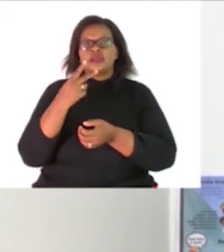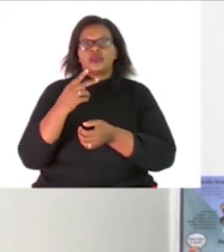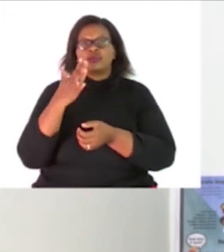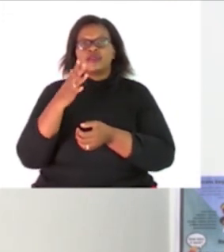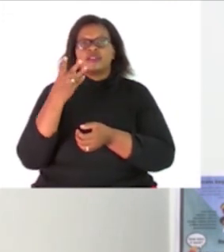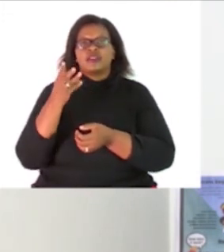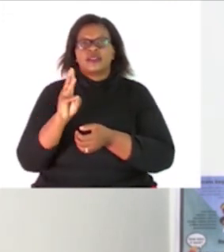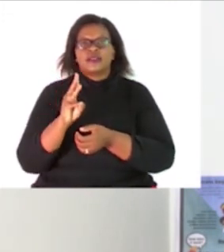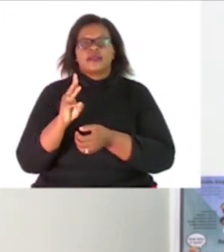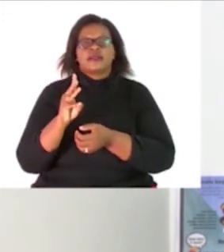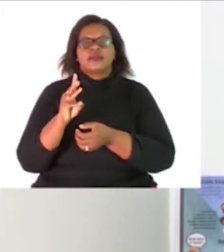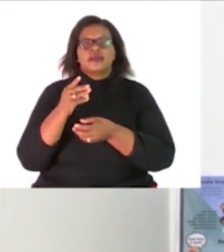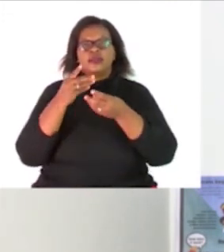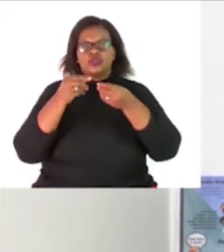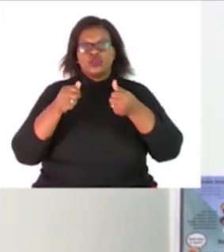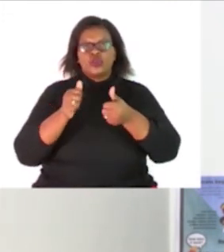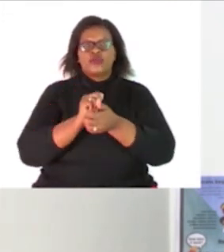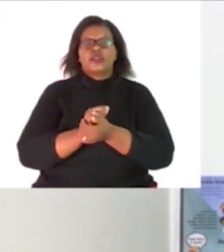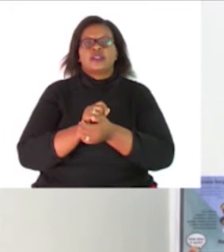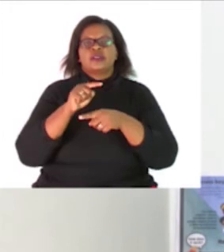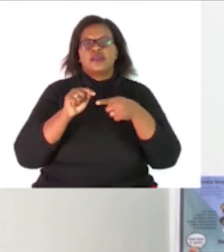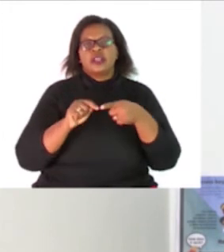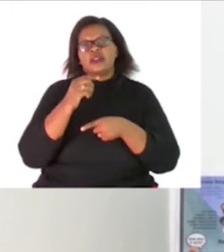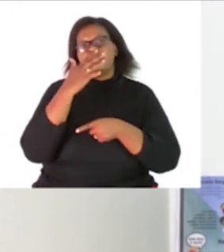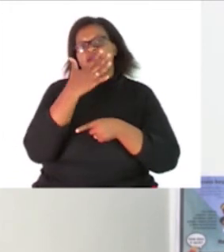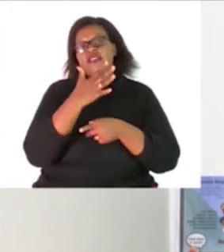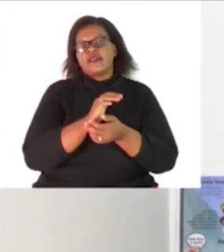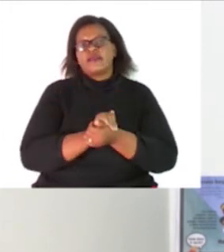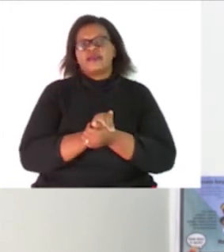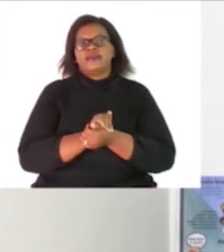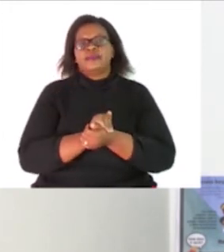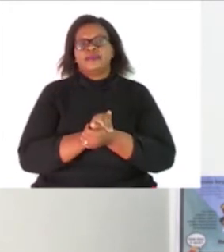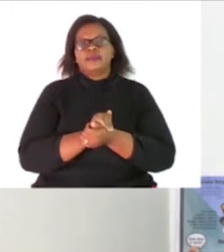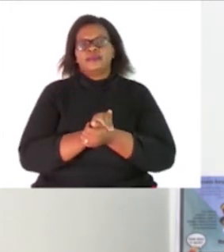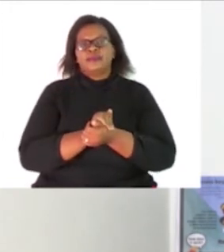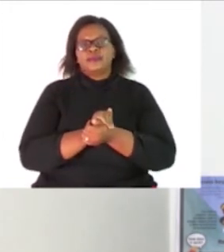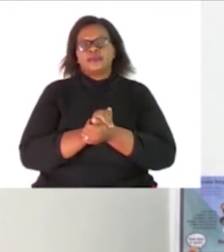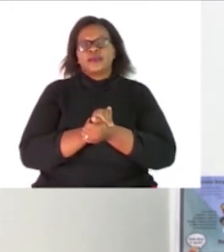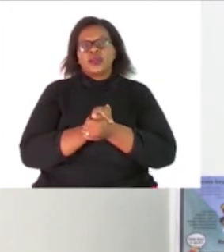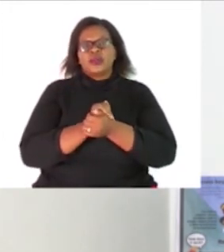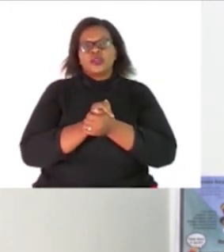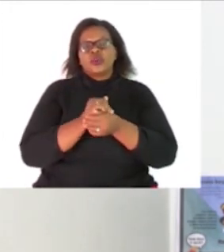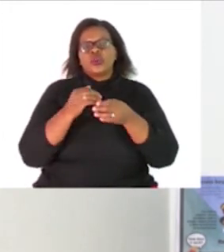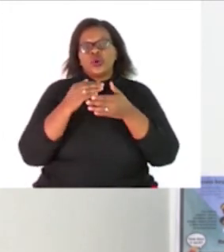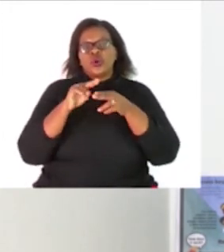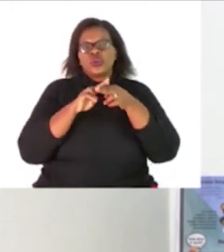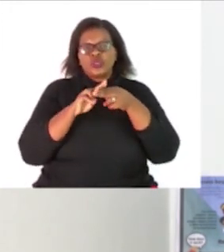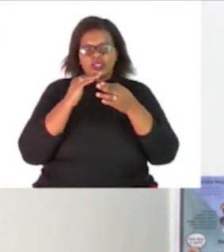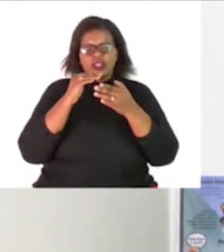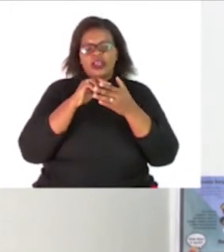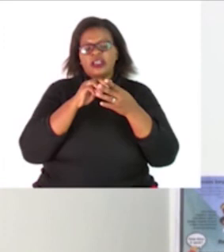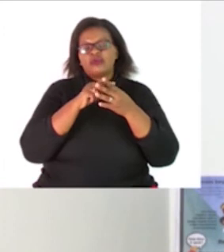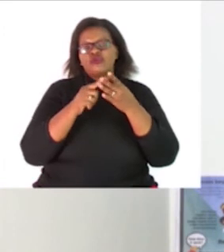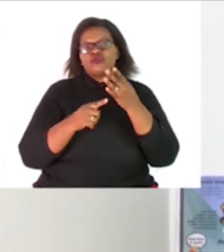1,256 divided by 5. Let's work it out step by step. The first step that we need to take is